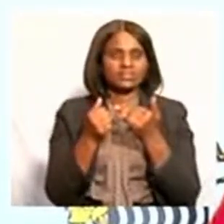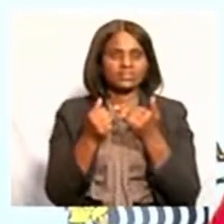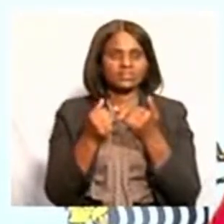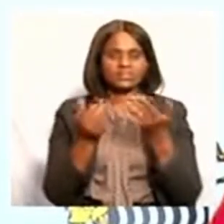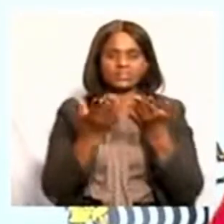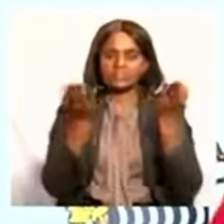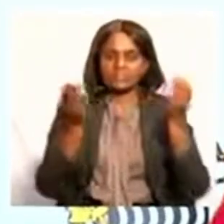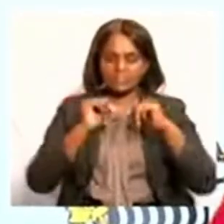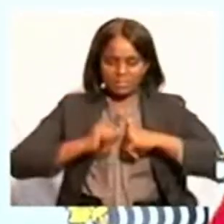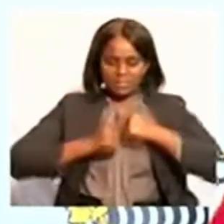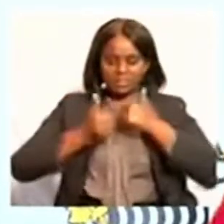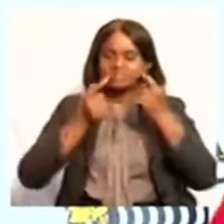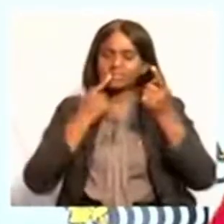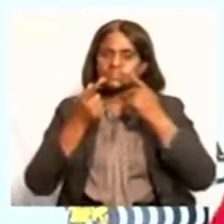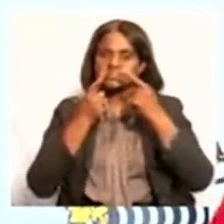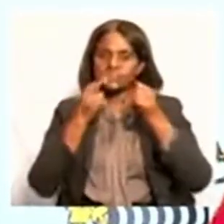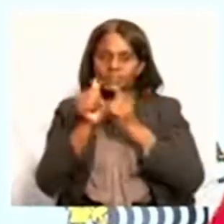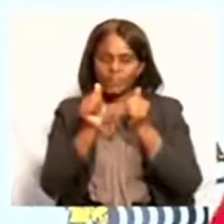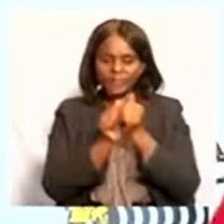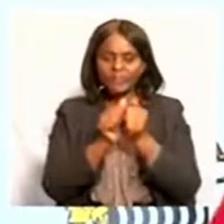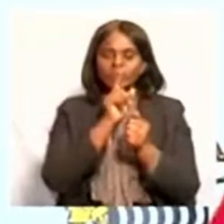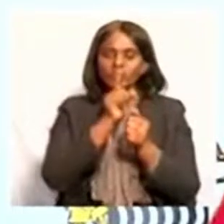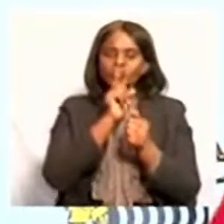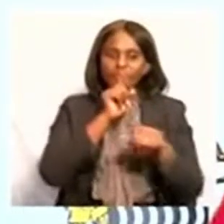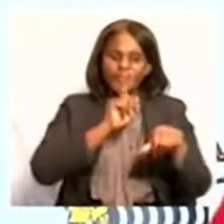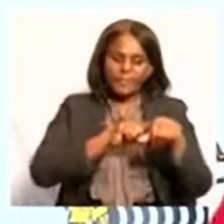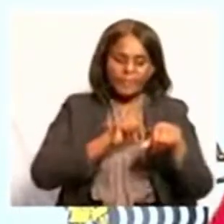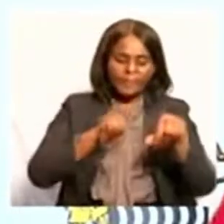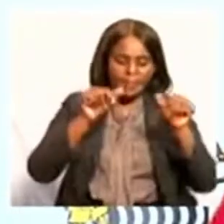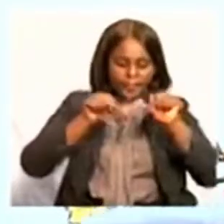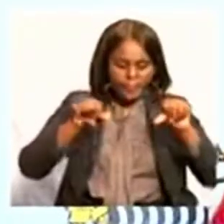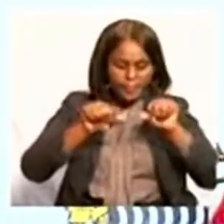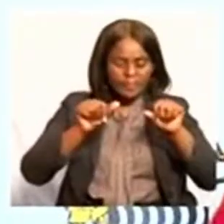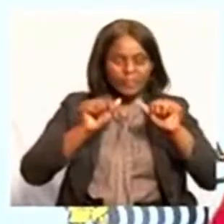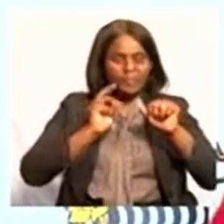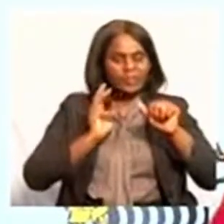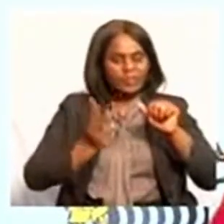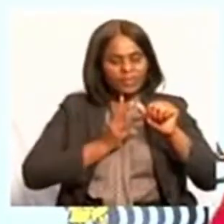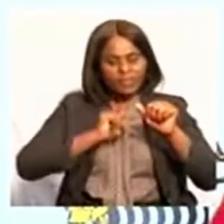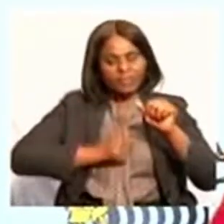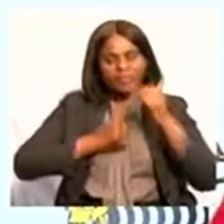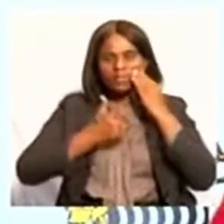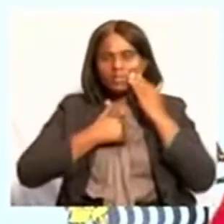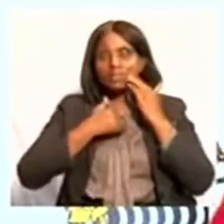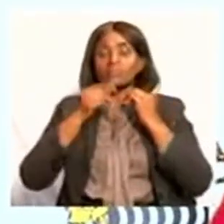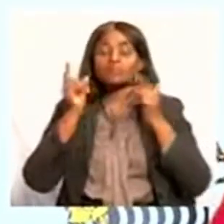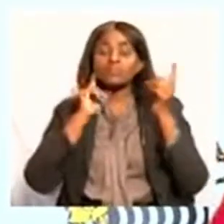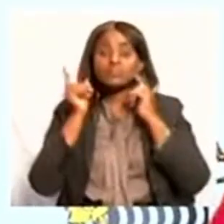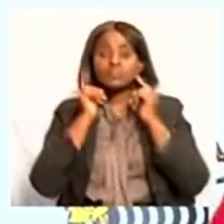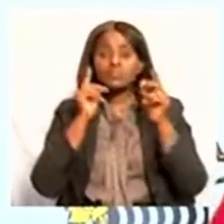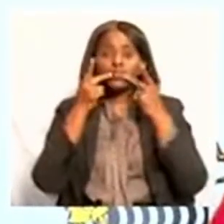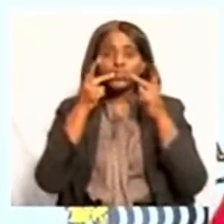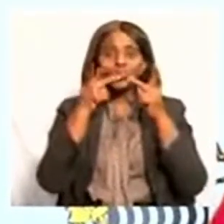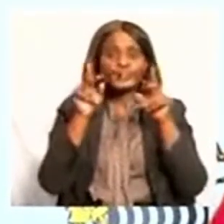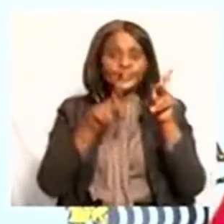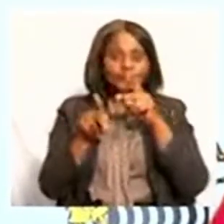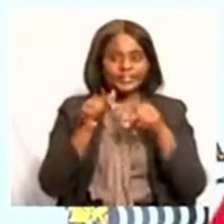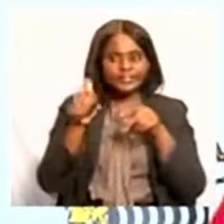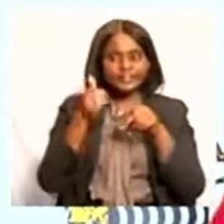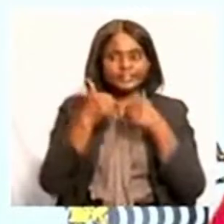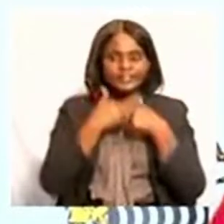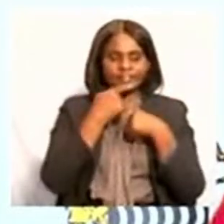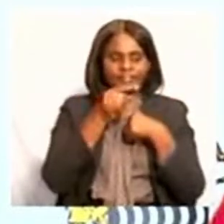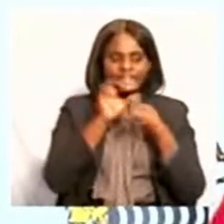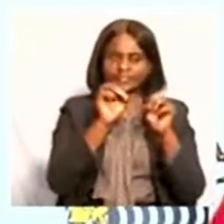where we talk about real-time audits, we've listened to the public where they've said,